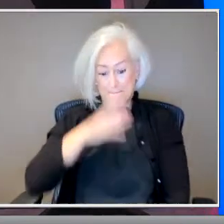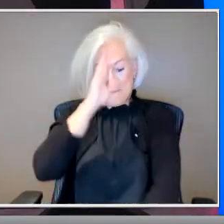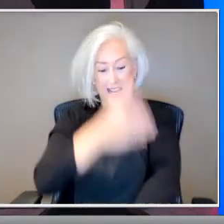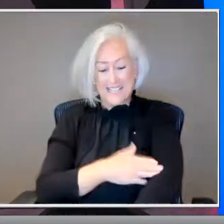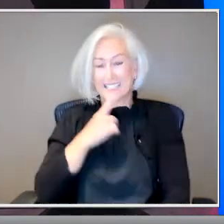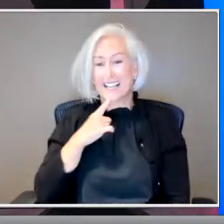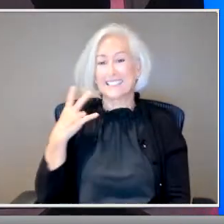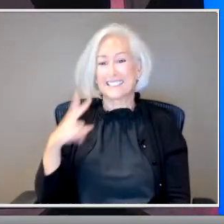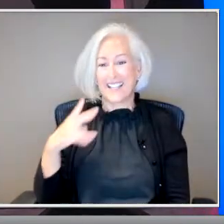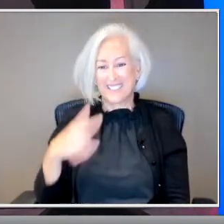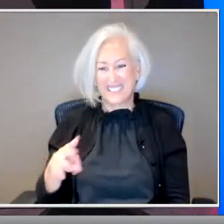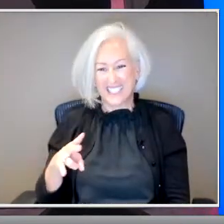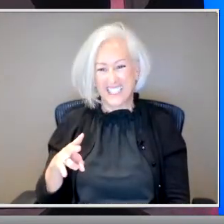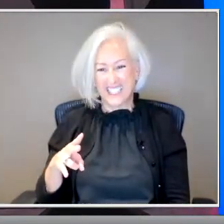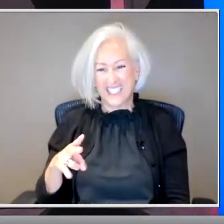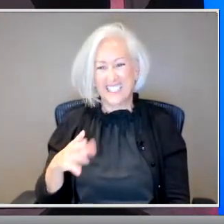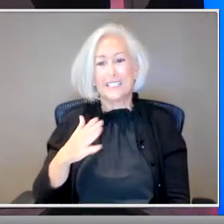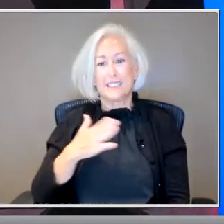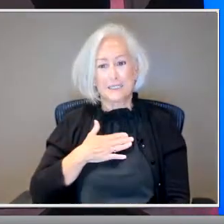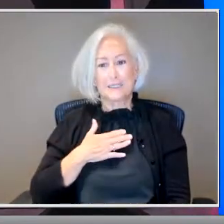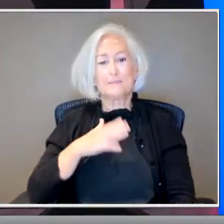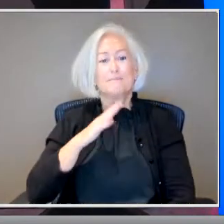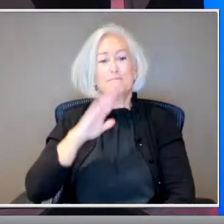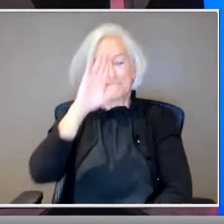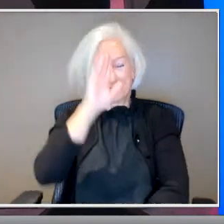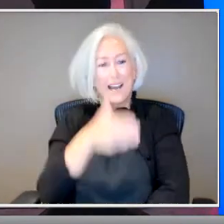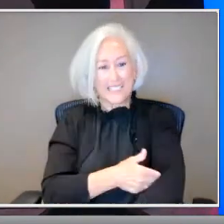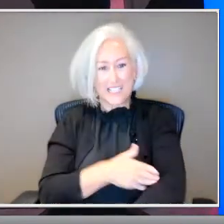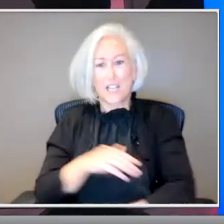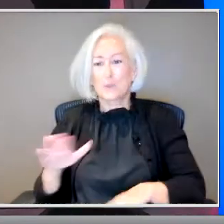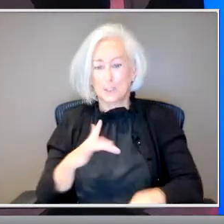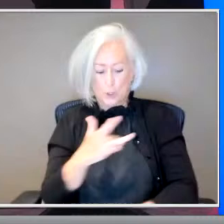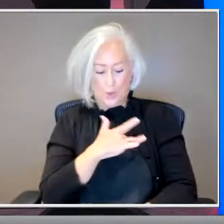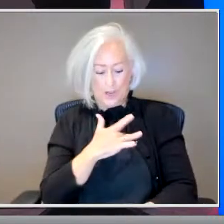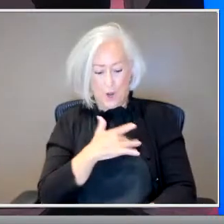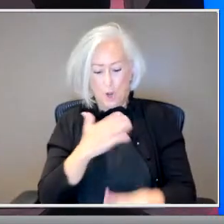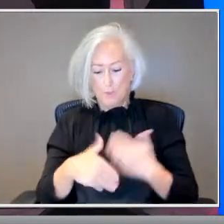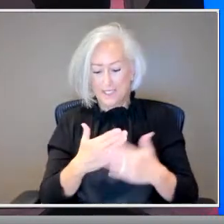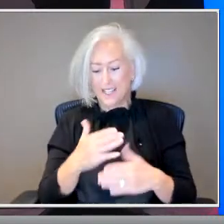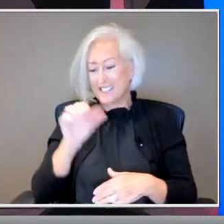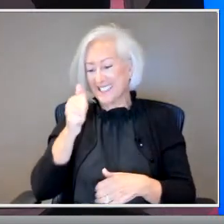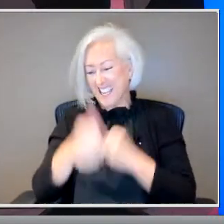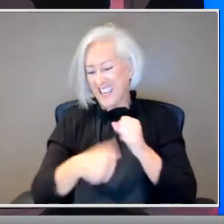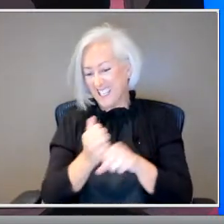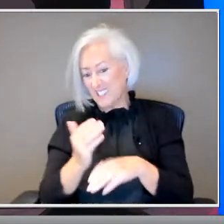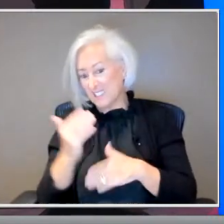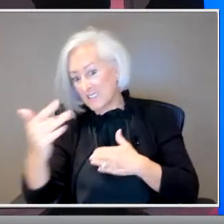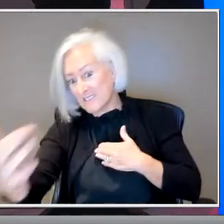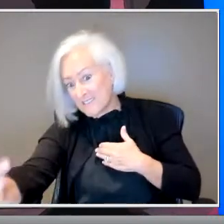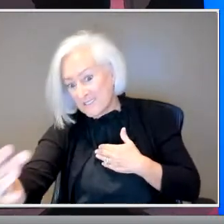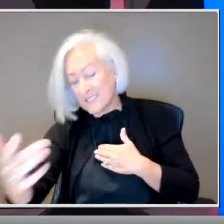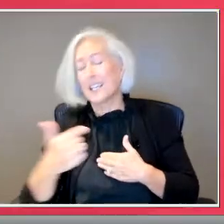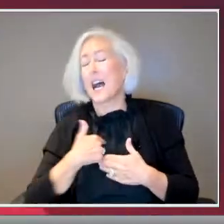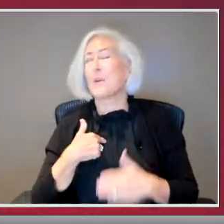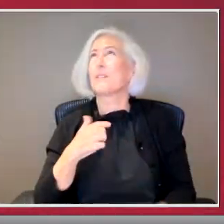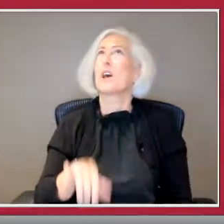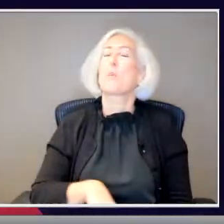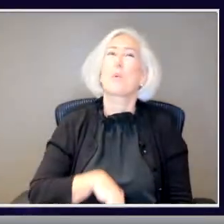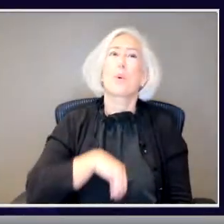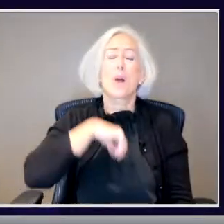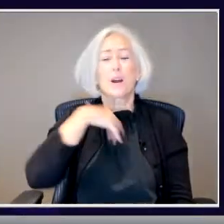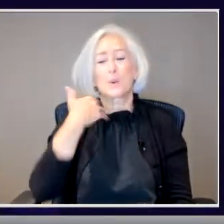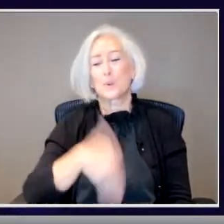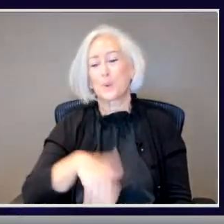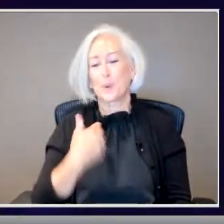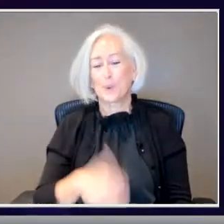procedures Exactly. on my friends in about 10 years, that would be, I'd be so proud. I want to get to some of the questions from our viewers. Remember,